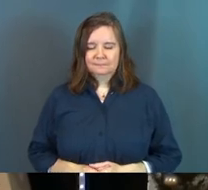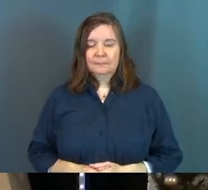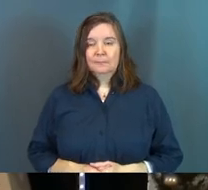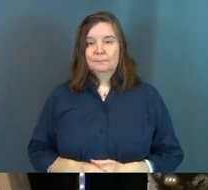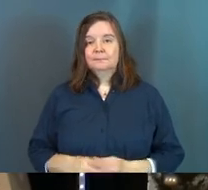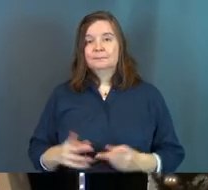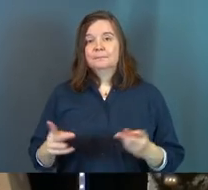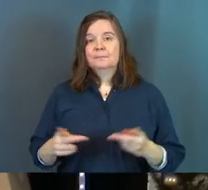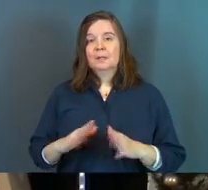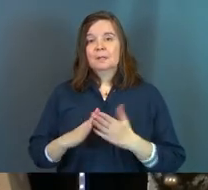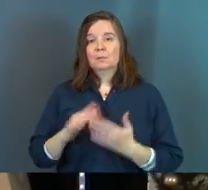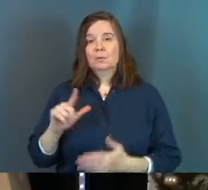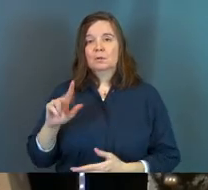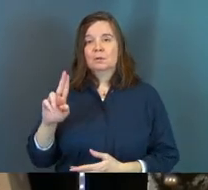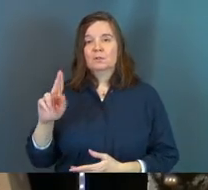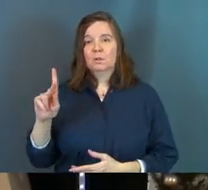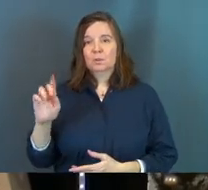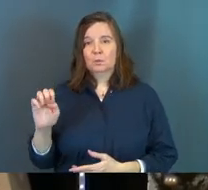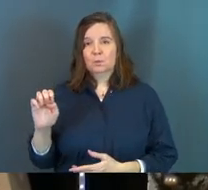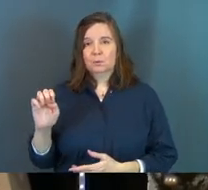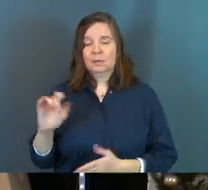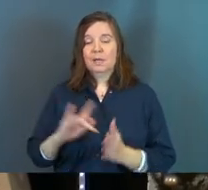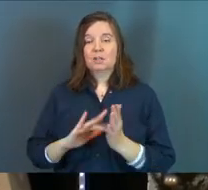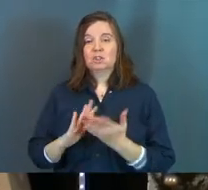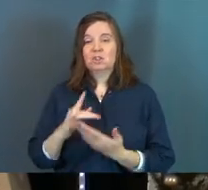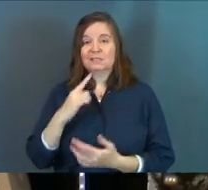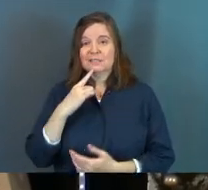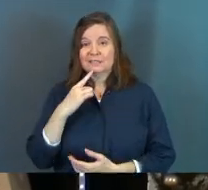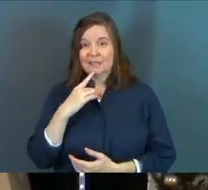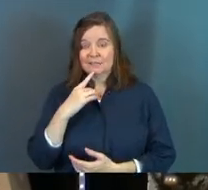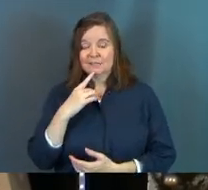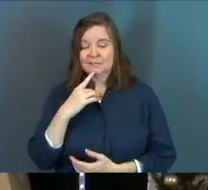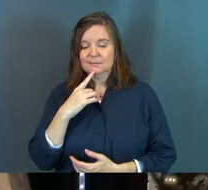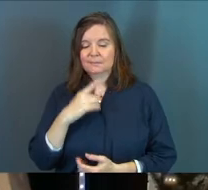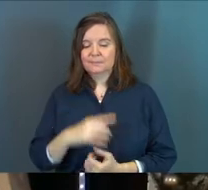There's a spot in the book of Luke, and Jesus says,